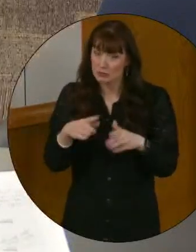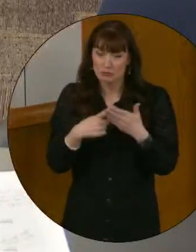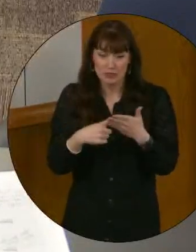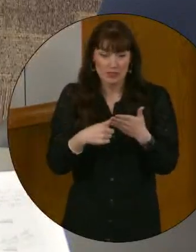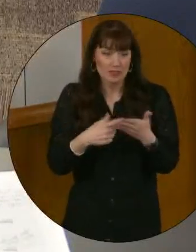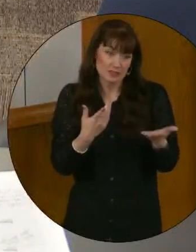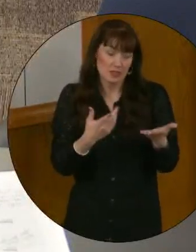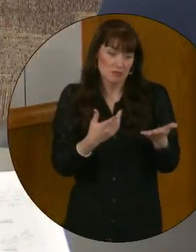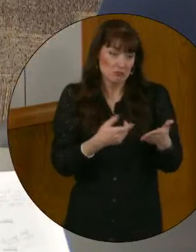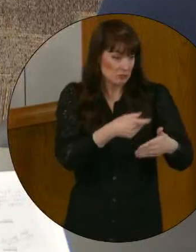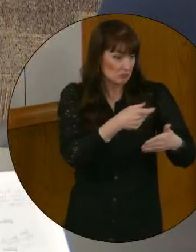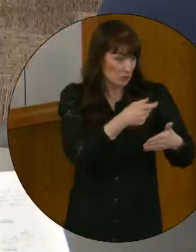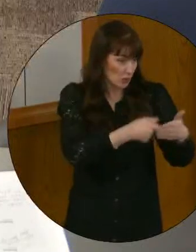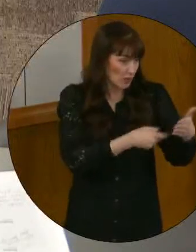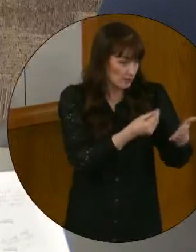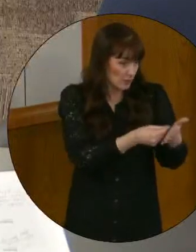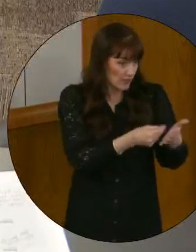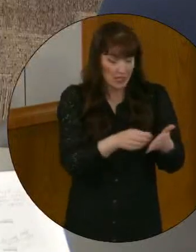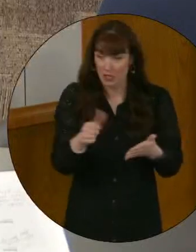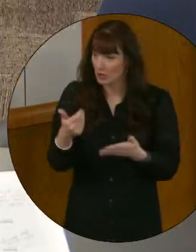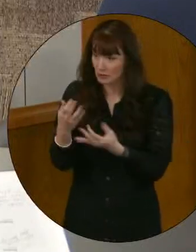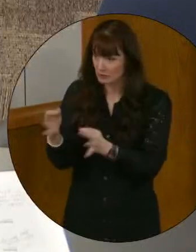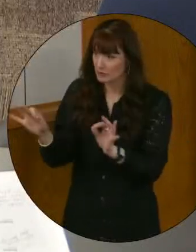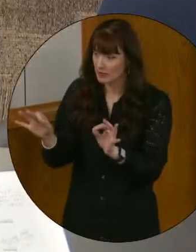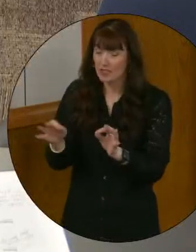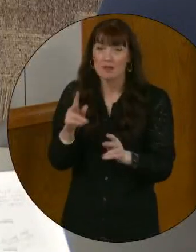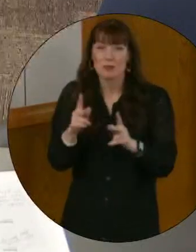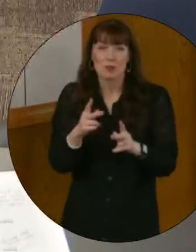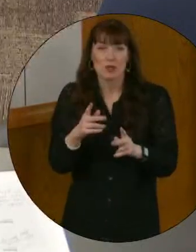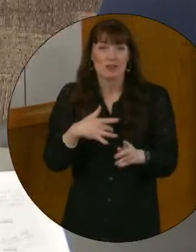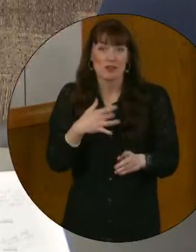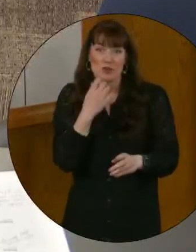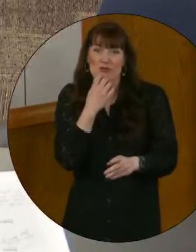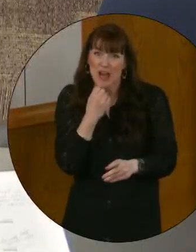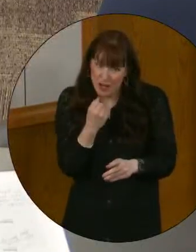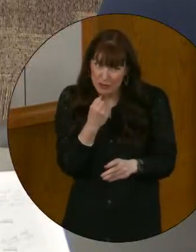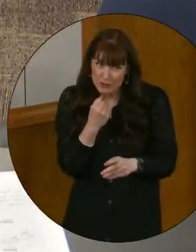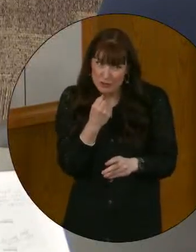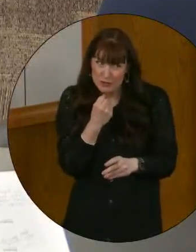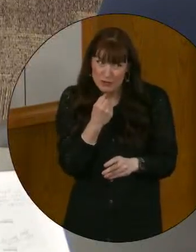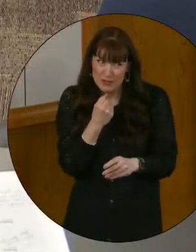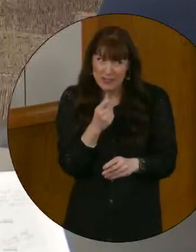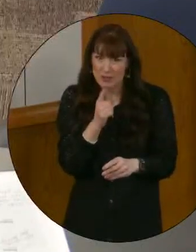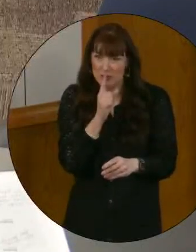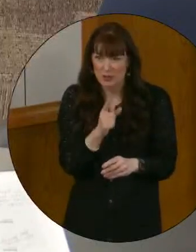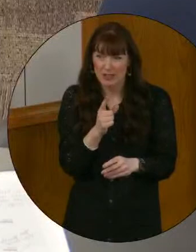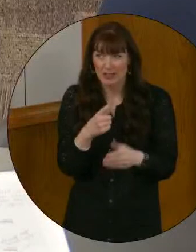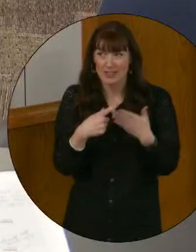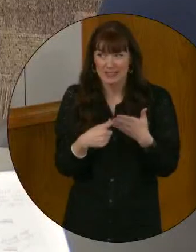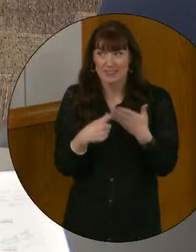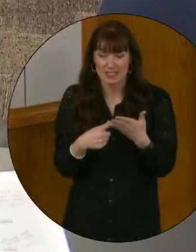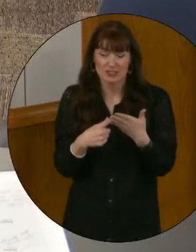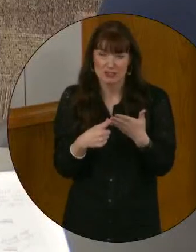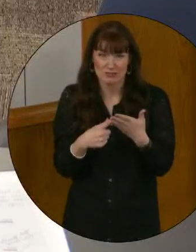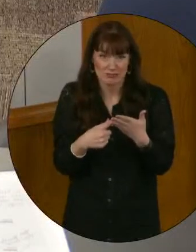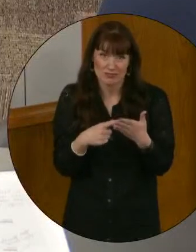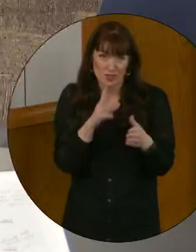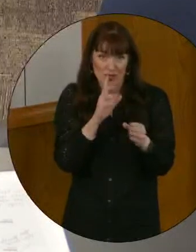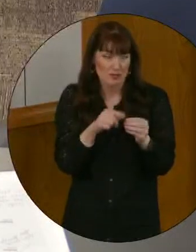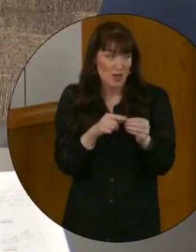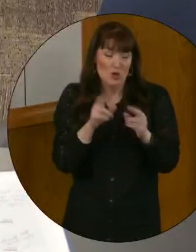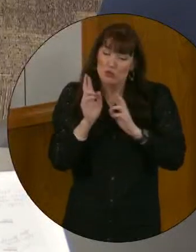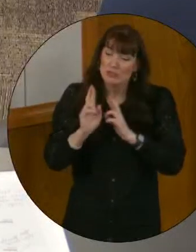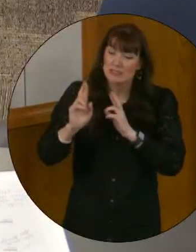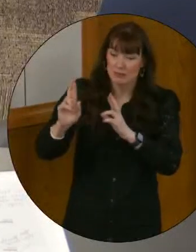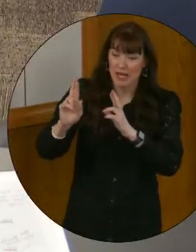money and others that don't. People want to be valued. And there was a lot of conversation about